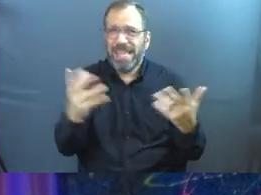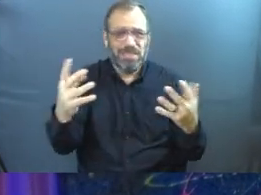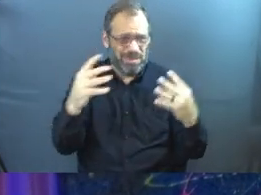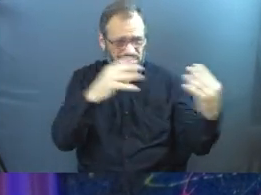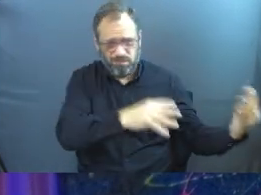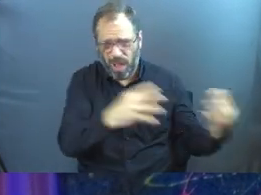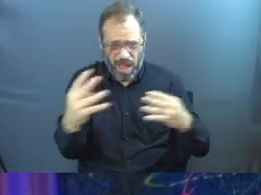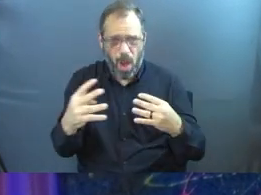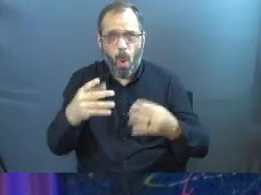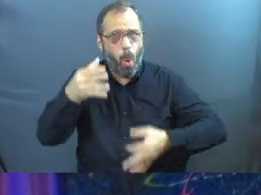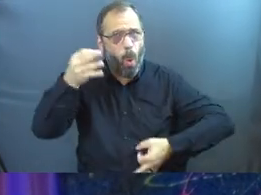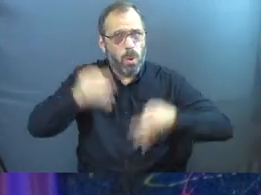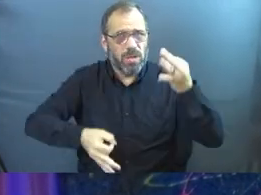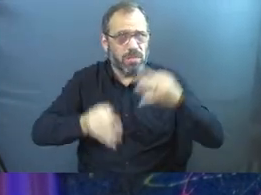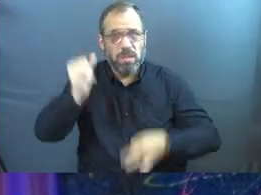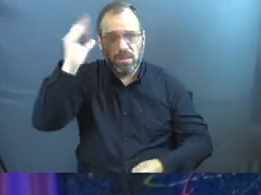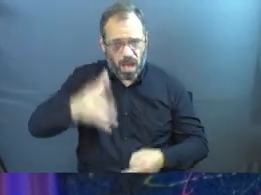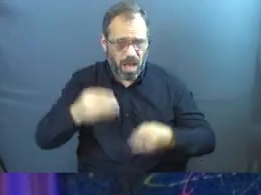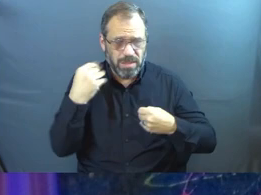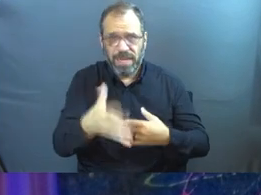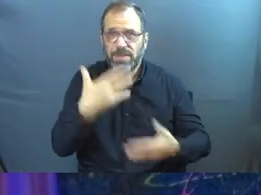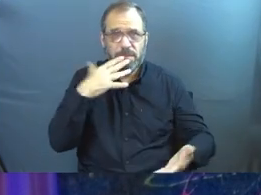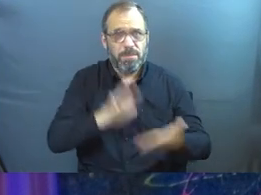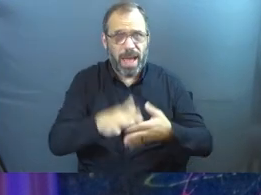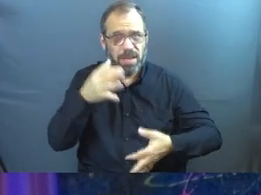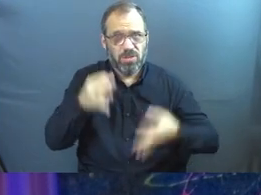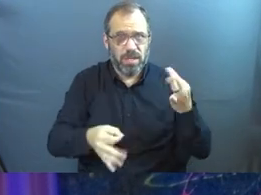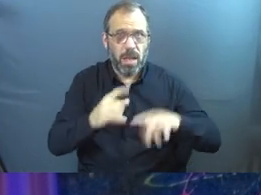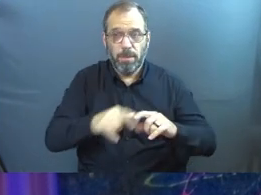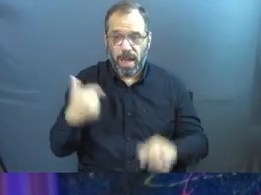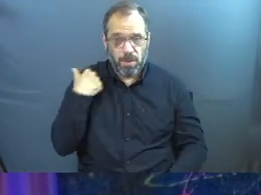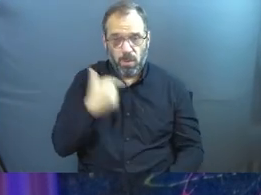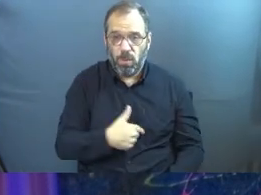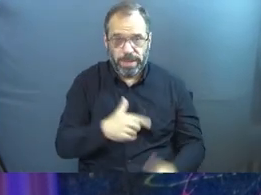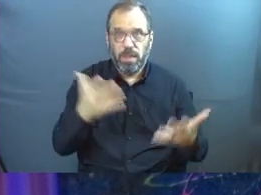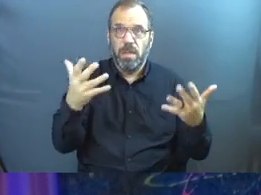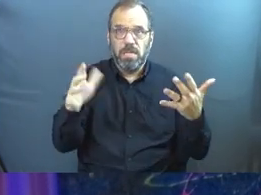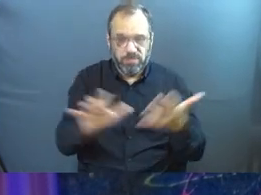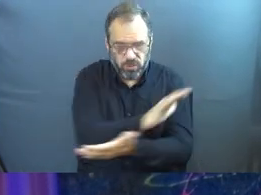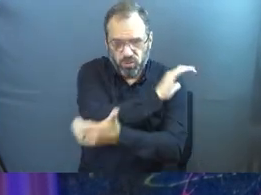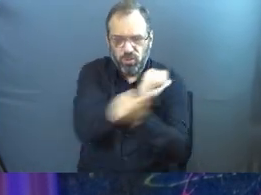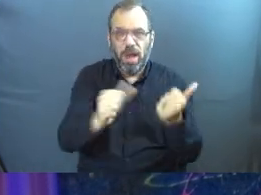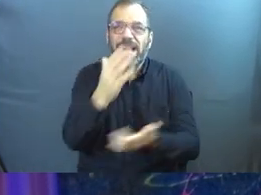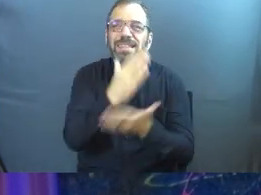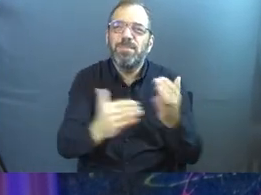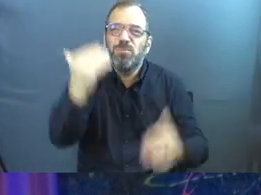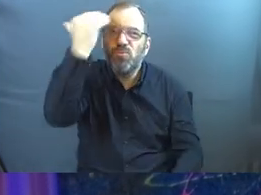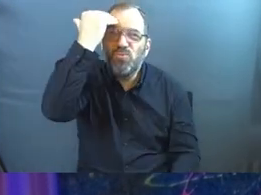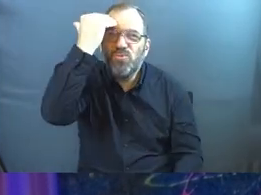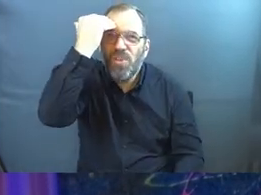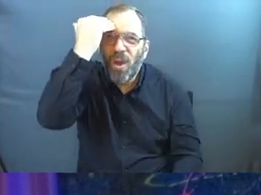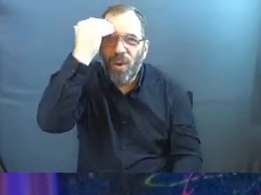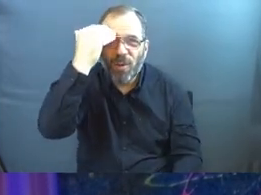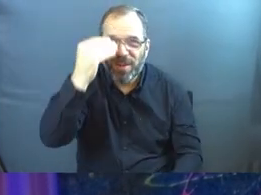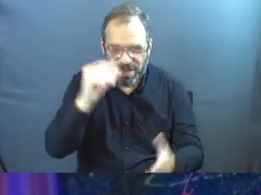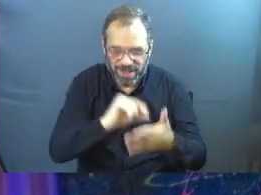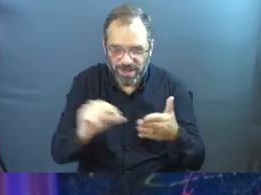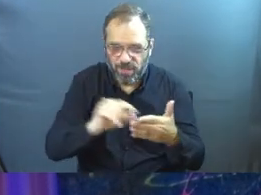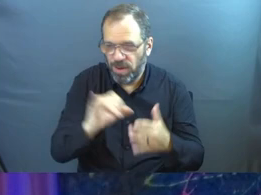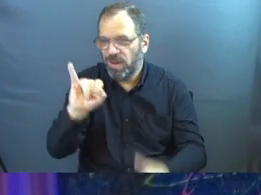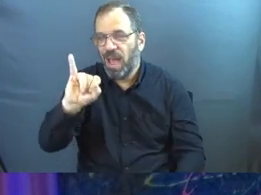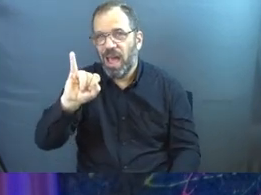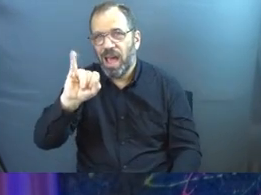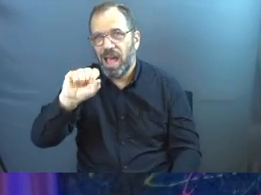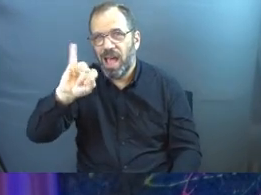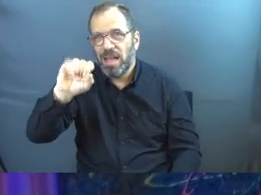going to be a bad, bad judgment from God. But we will not ultimately be destroyed. Some of you guys know the just wonderful passage in Isaiah.